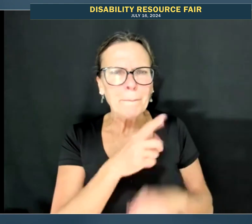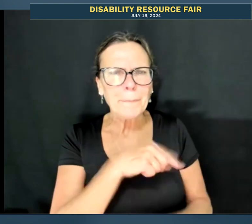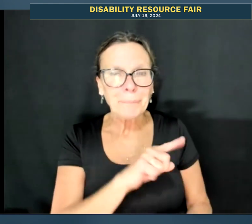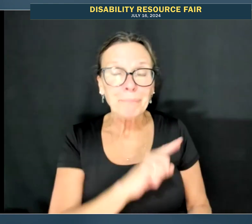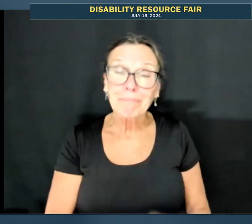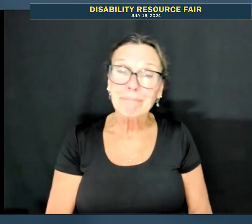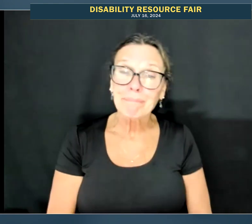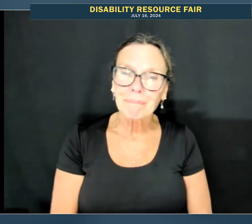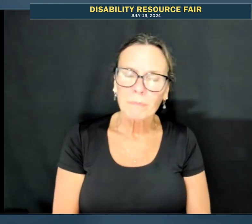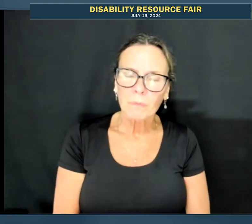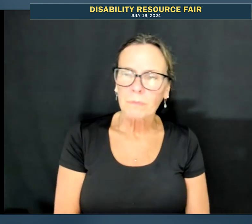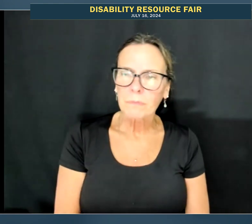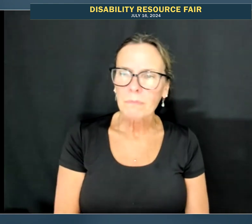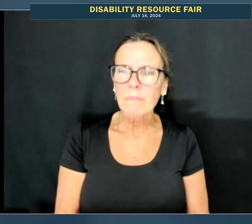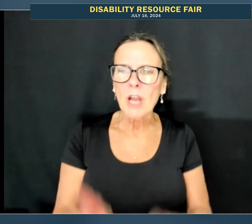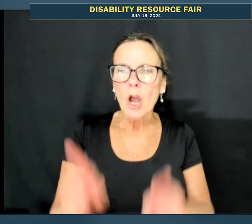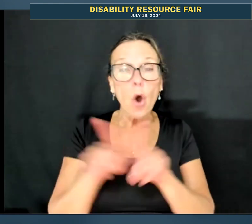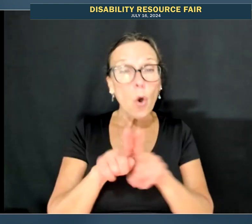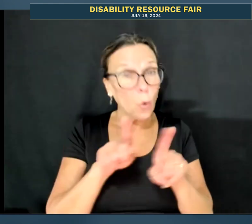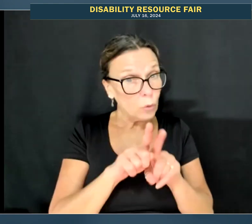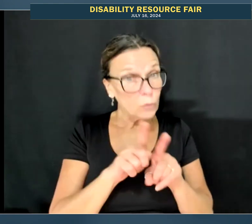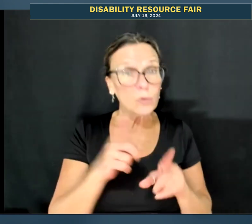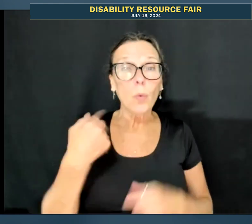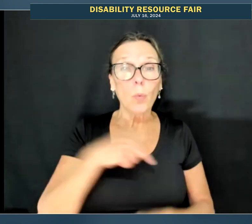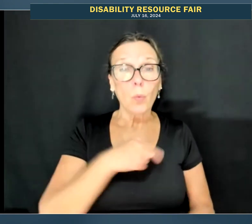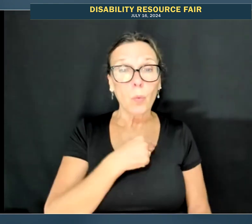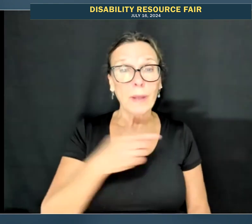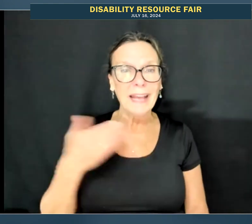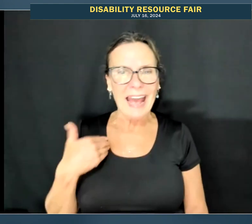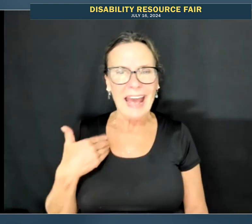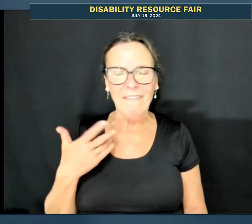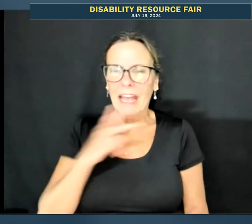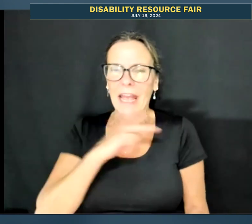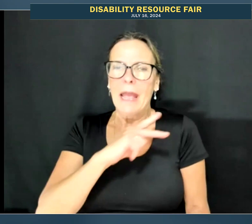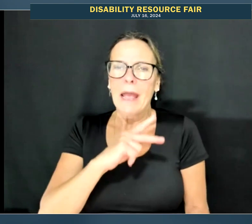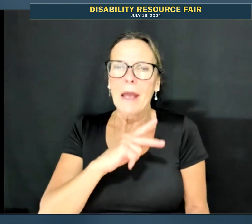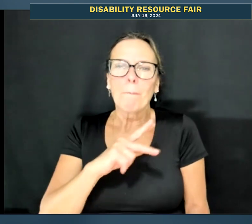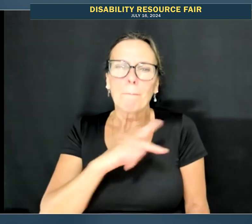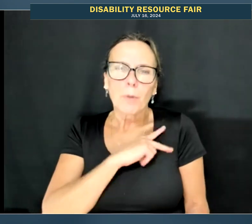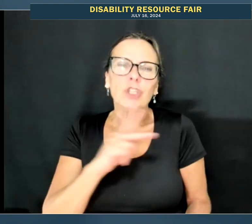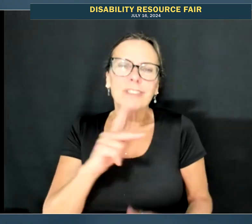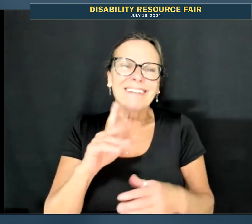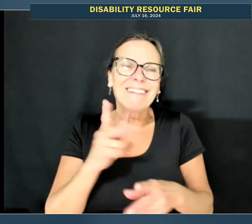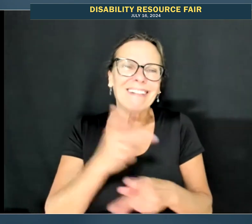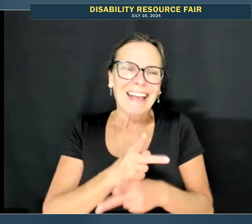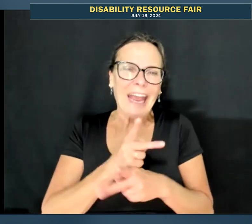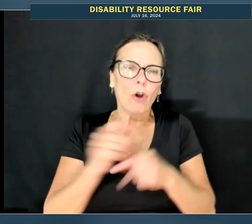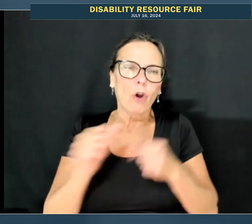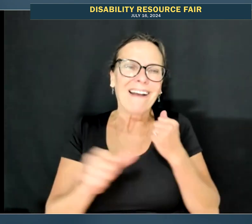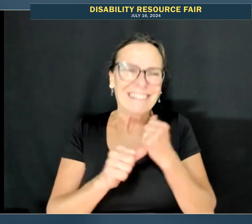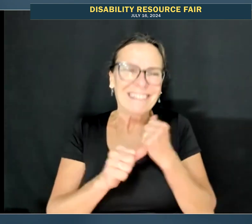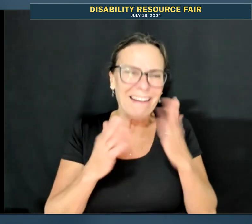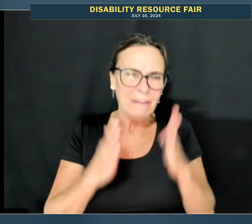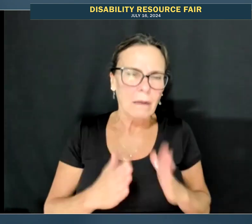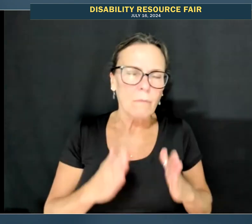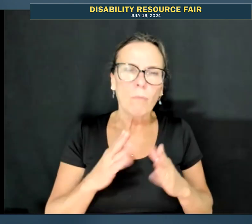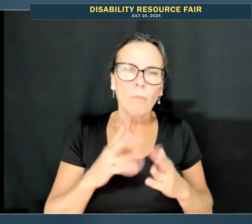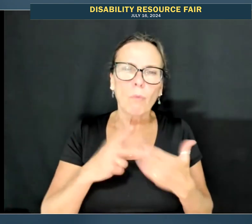stuff. Also, we have the personal care attendant program that